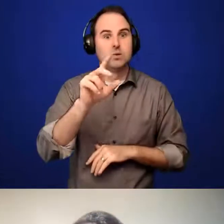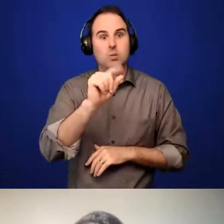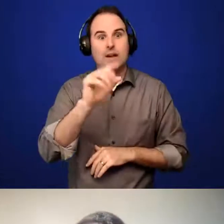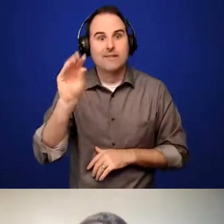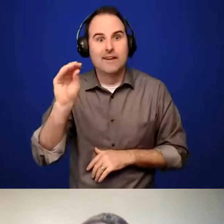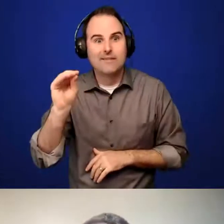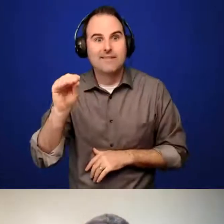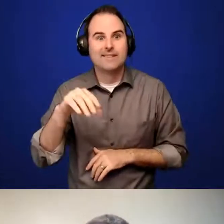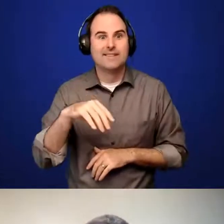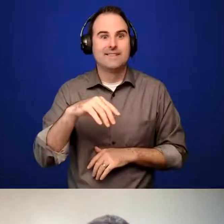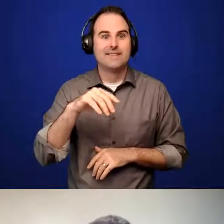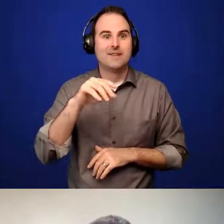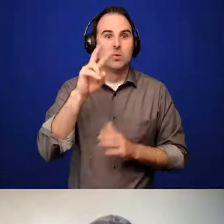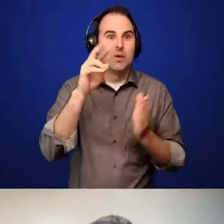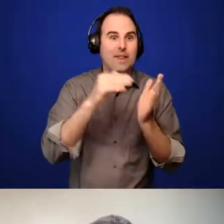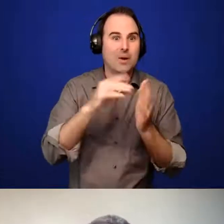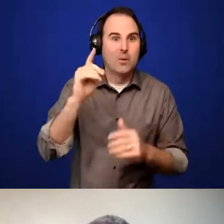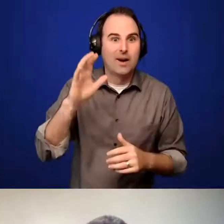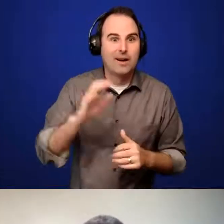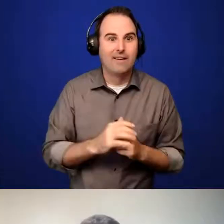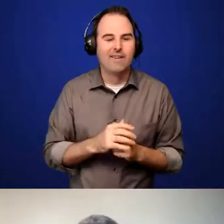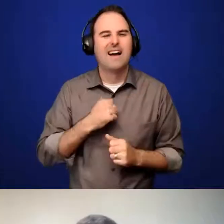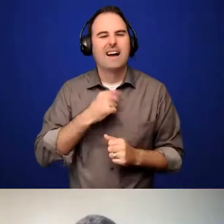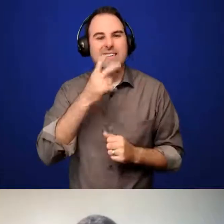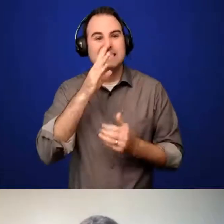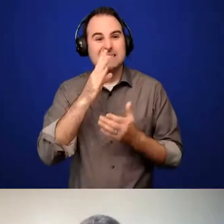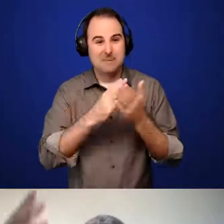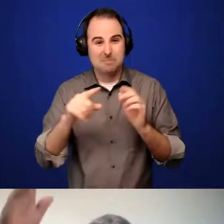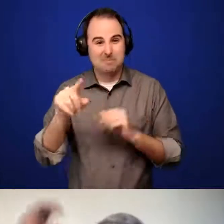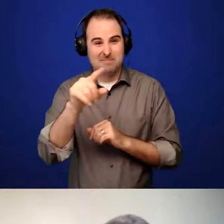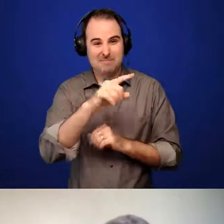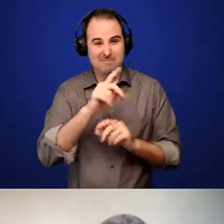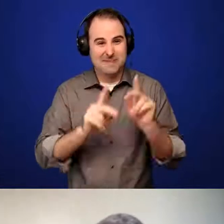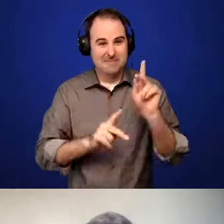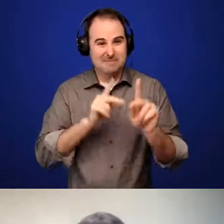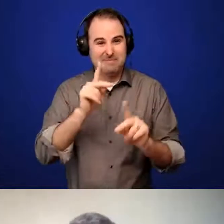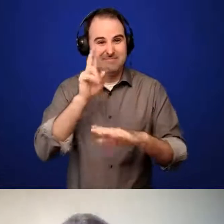some people already doing 2,200,